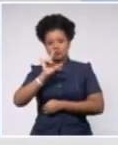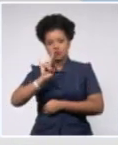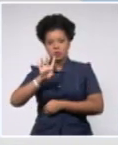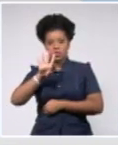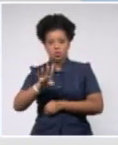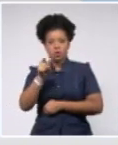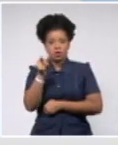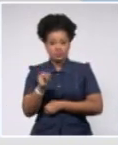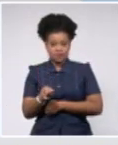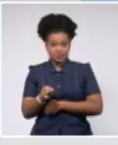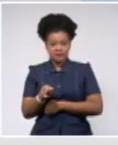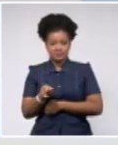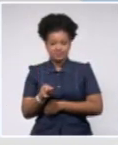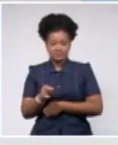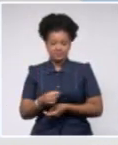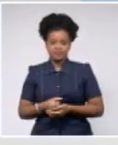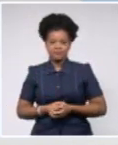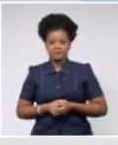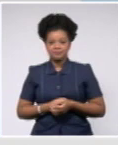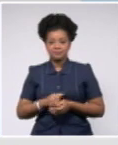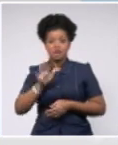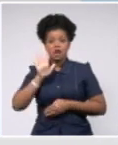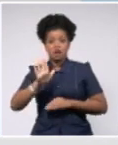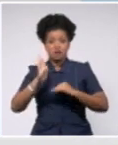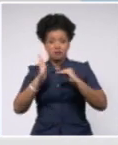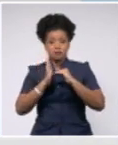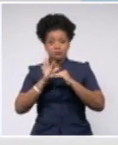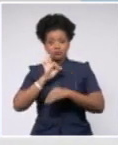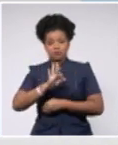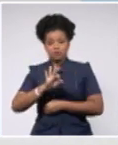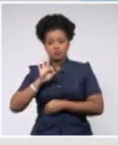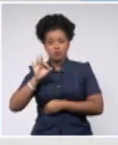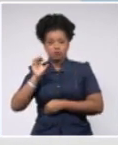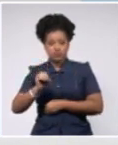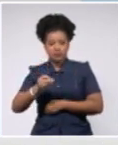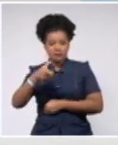7,794 people are hospitalized in Cuba.